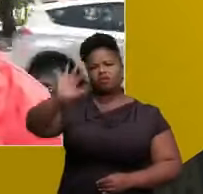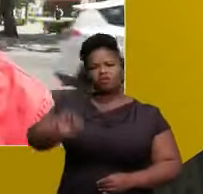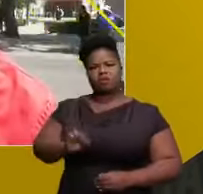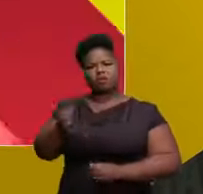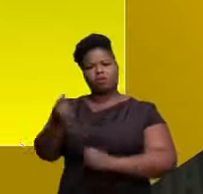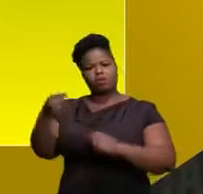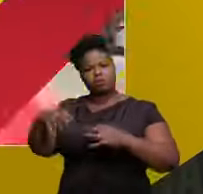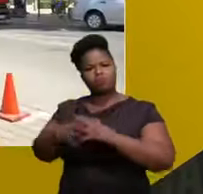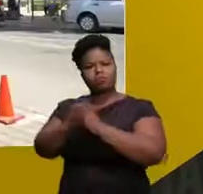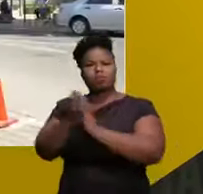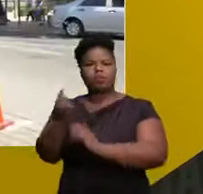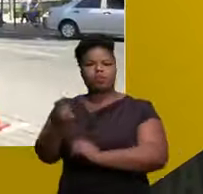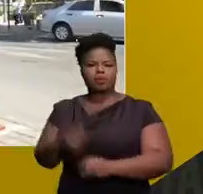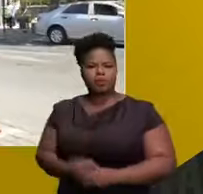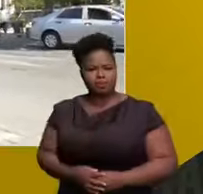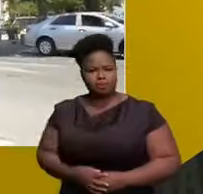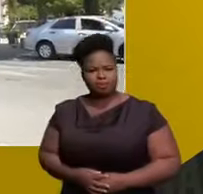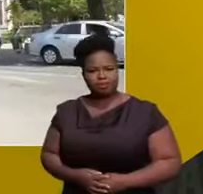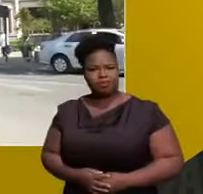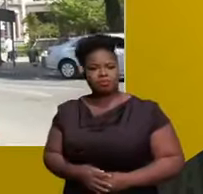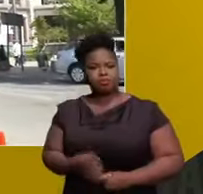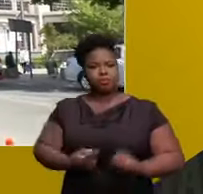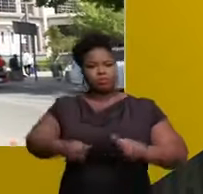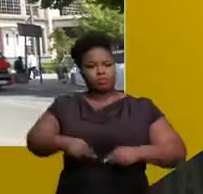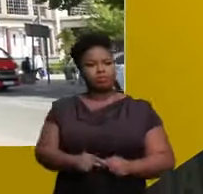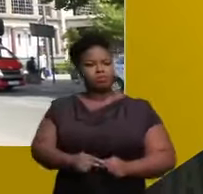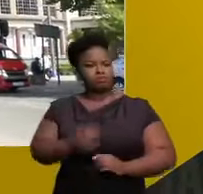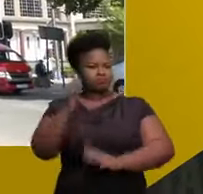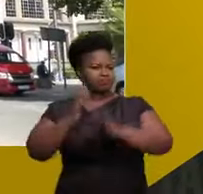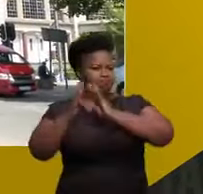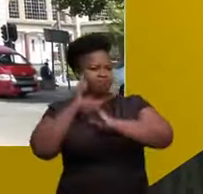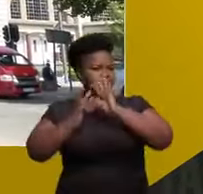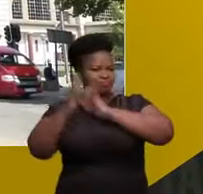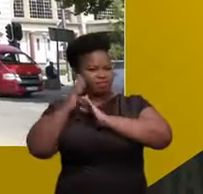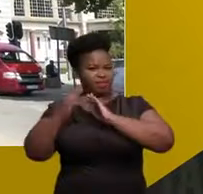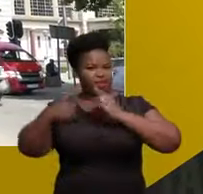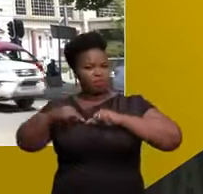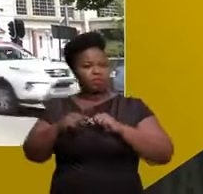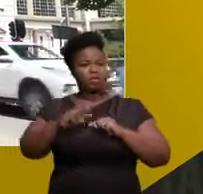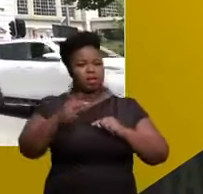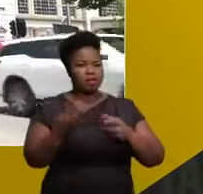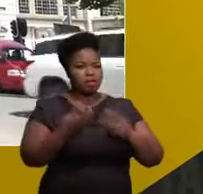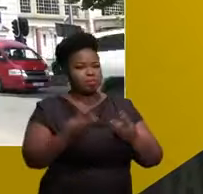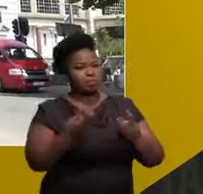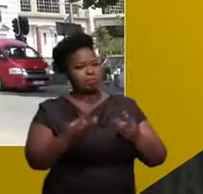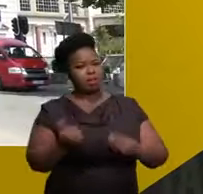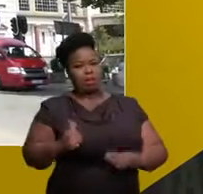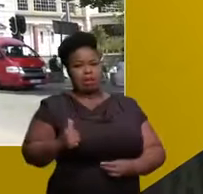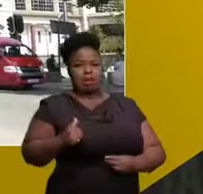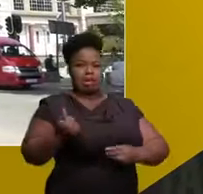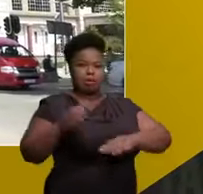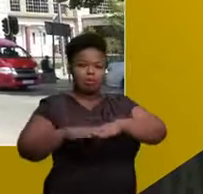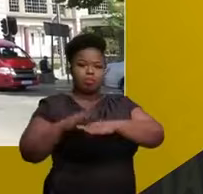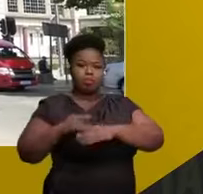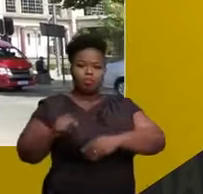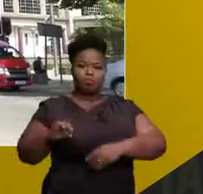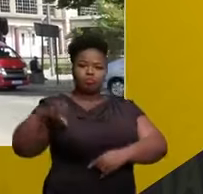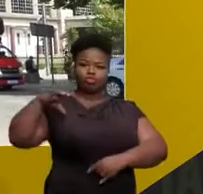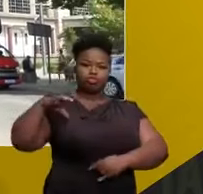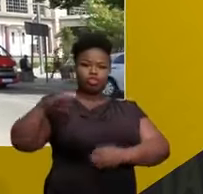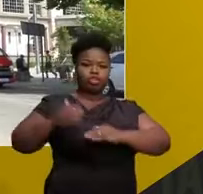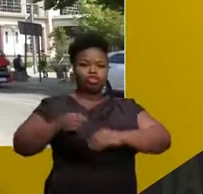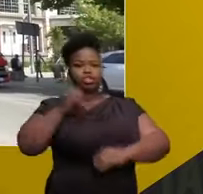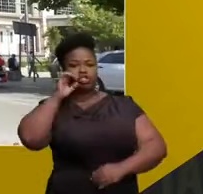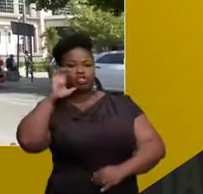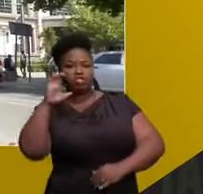le mong. Yes. We come from a history where other people are more privileged than us when it comes to